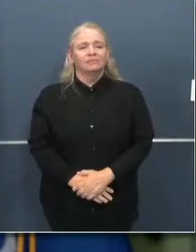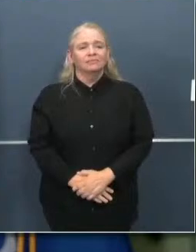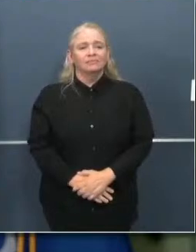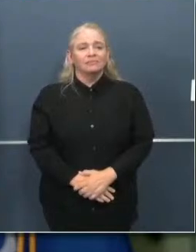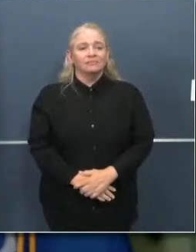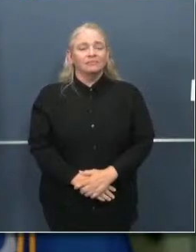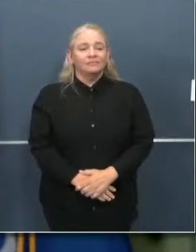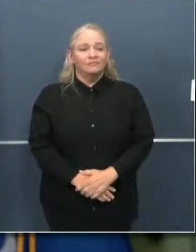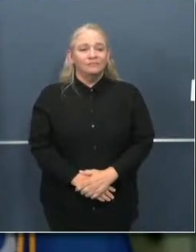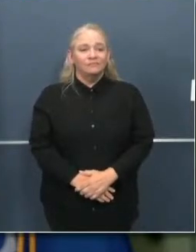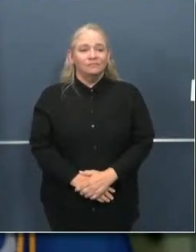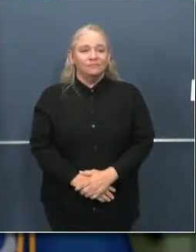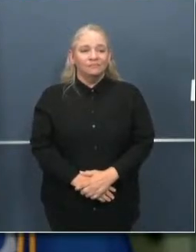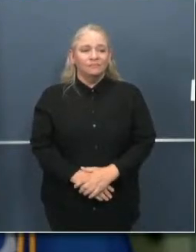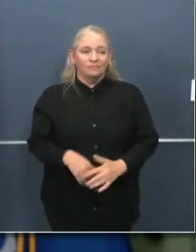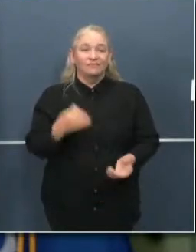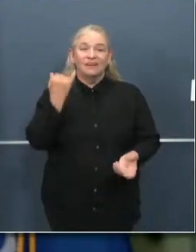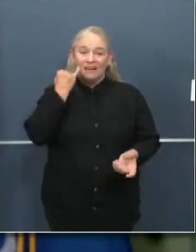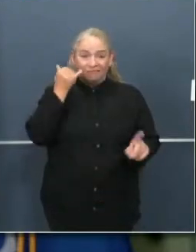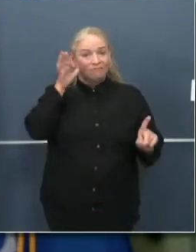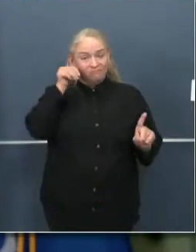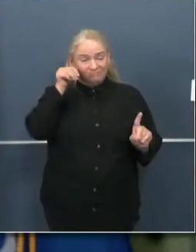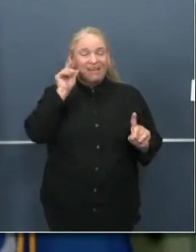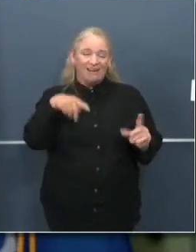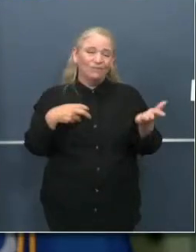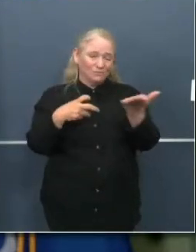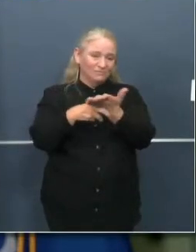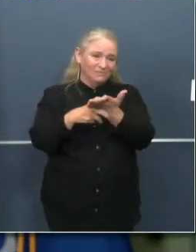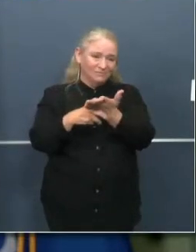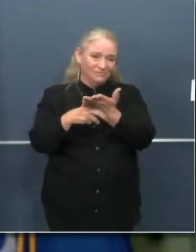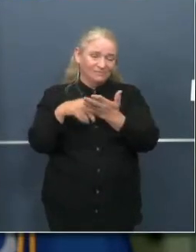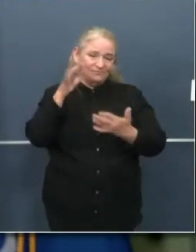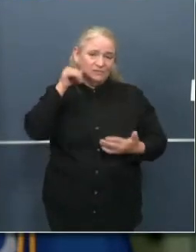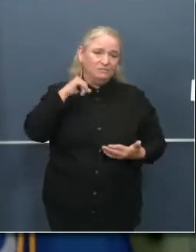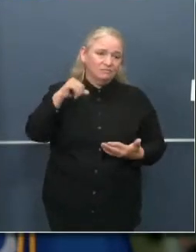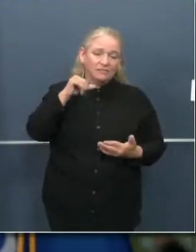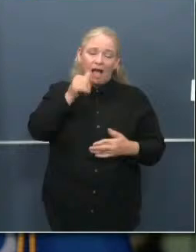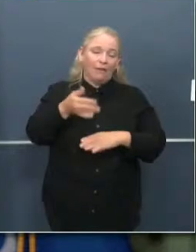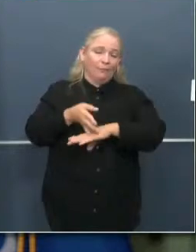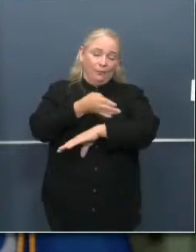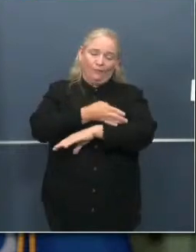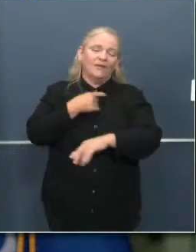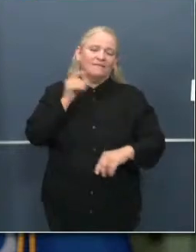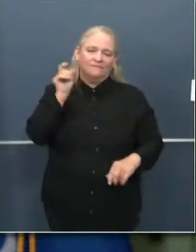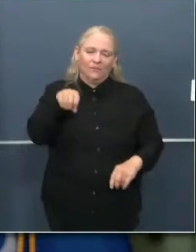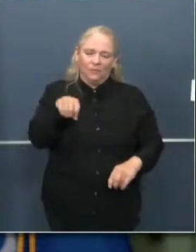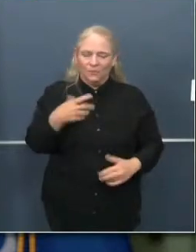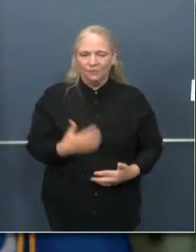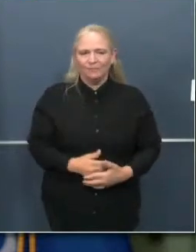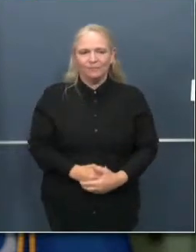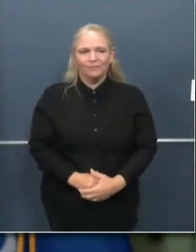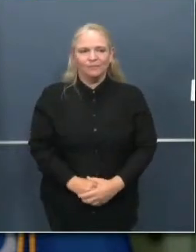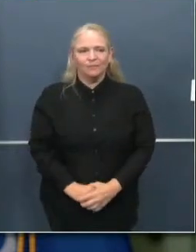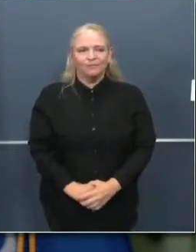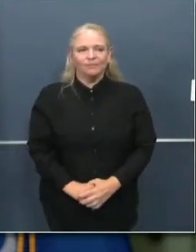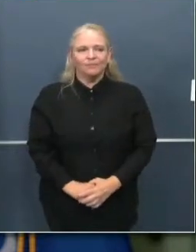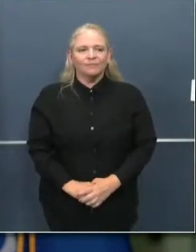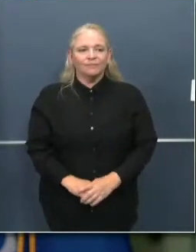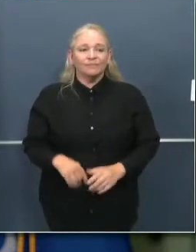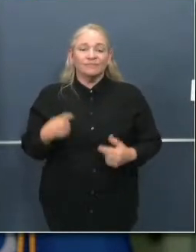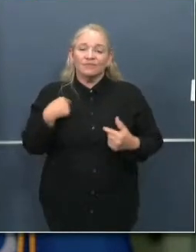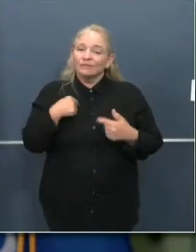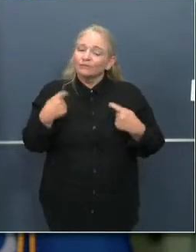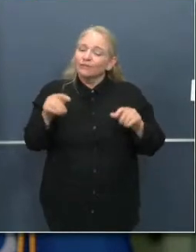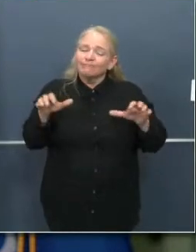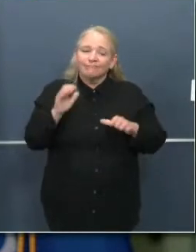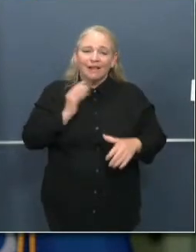so across the spectrum, we're doing that, and we expect to be doing a lot more of that until we see these numbers begin